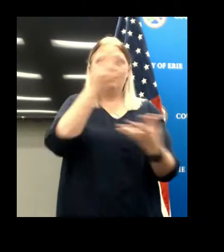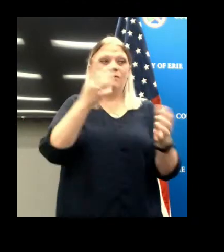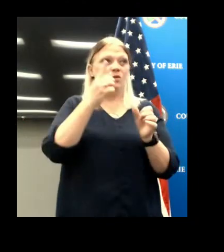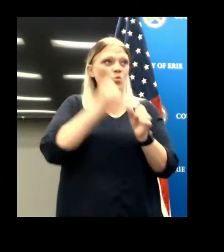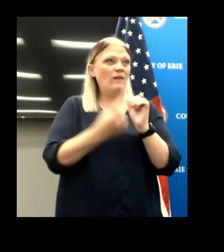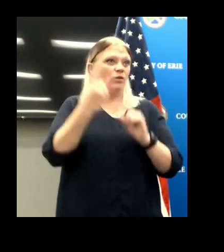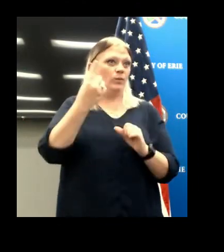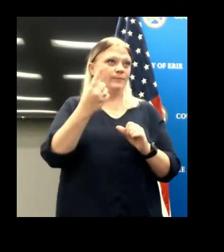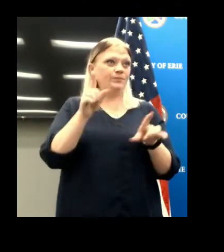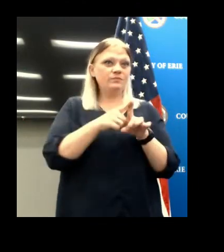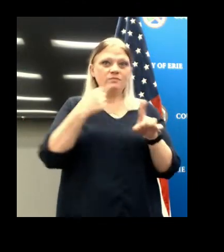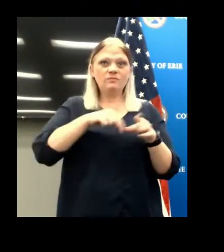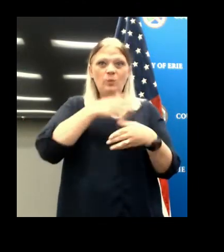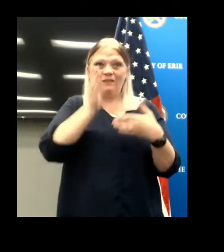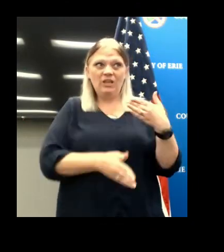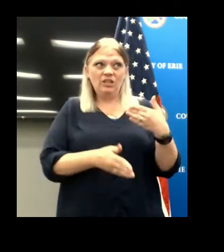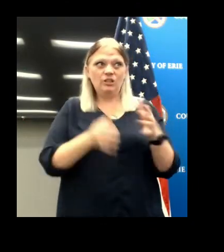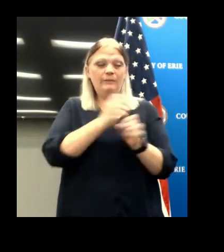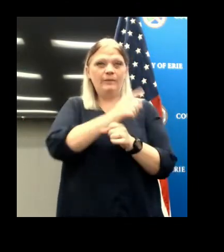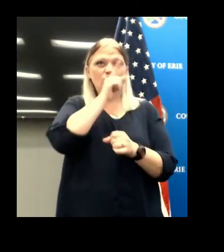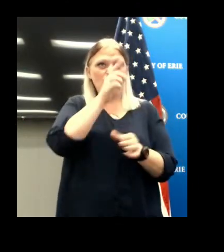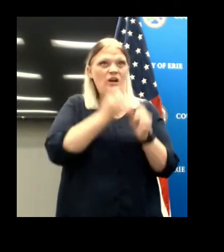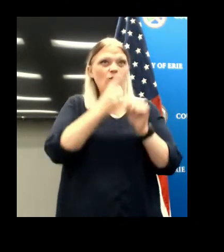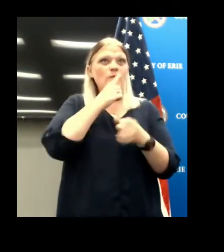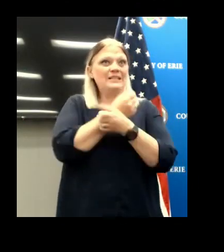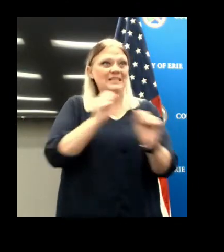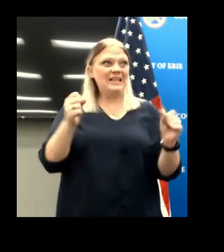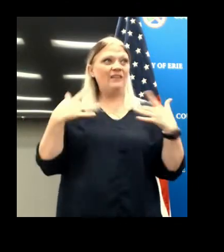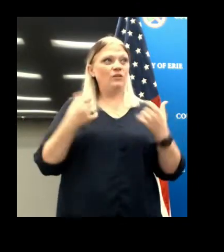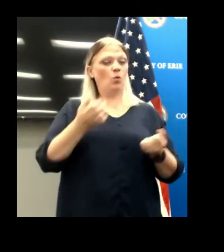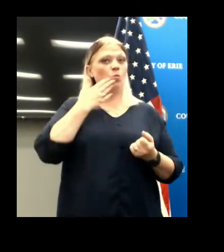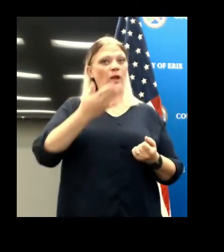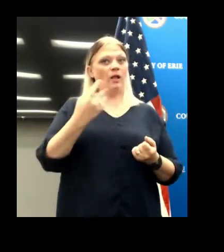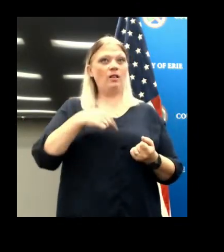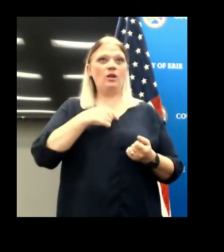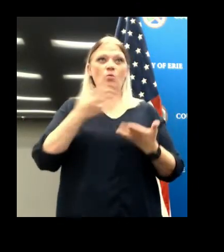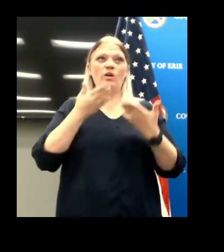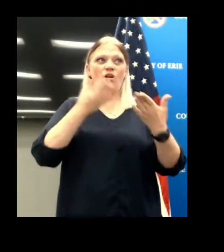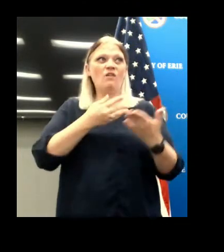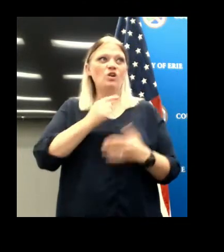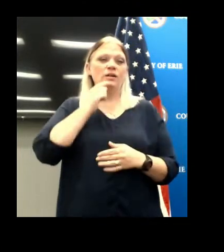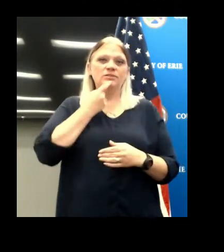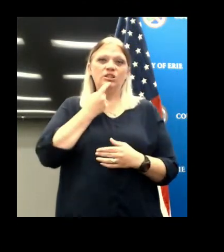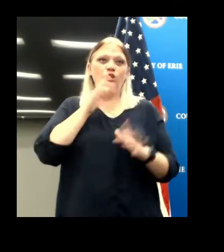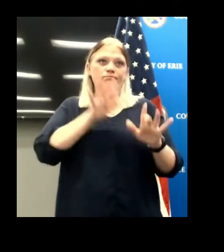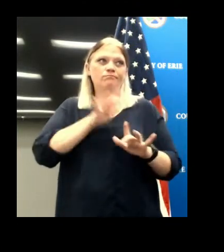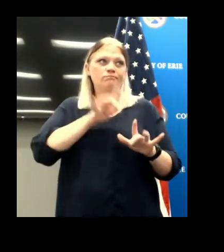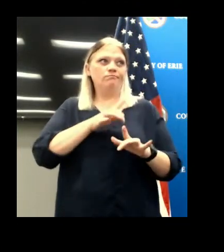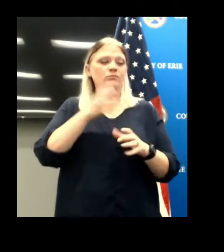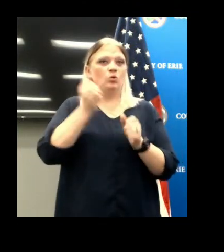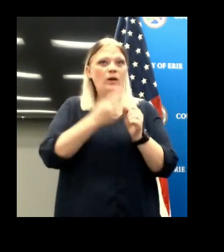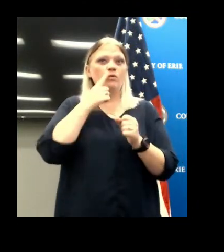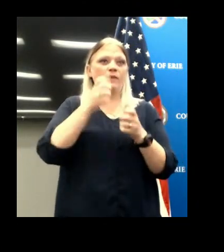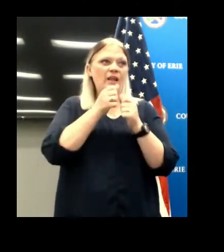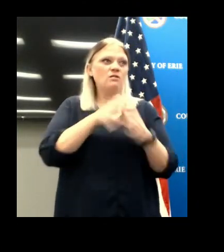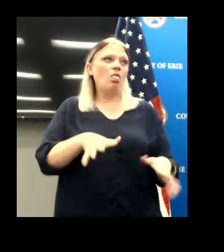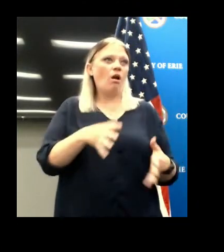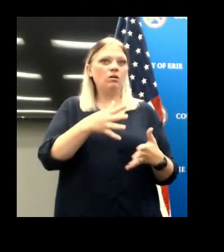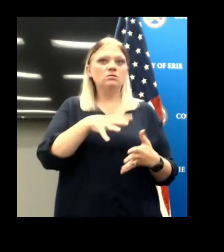otherwise, as we conclude, I want to make sure that everyone is safe and well. We offer our deepest condolences to those who've lost a loved one in this